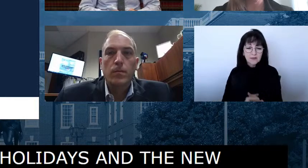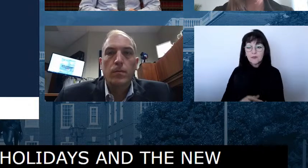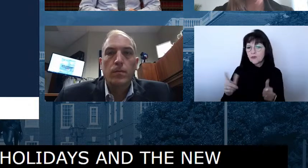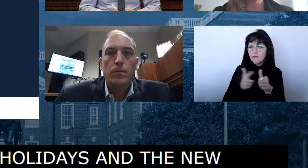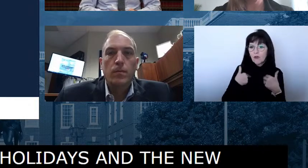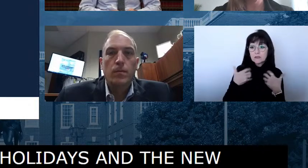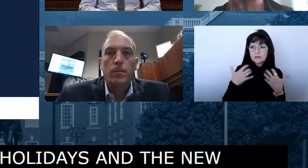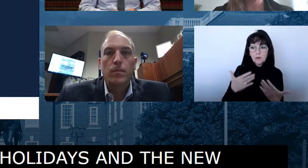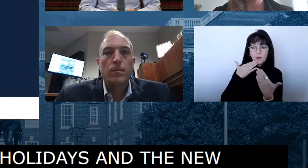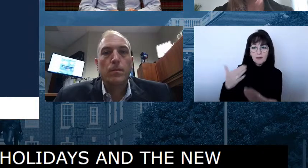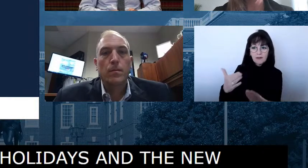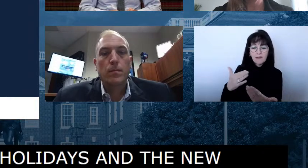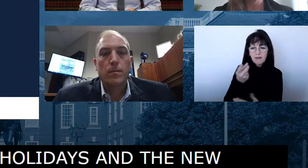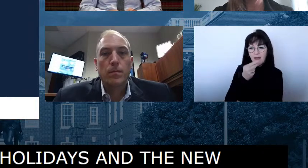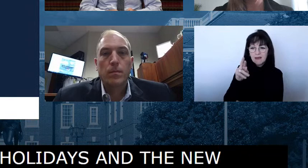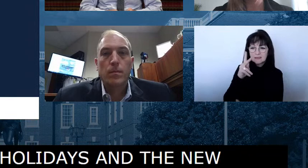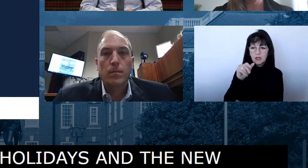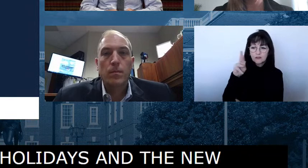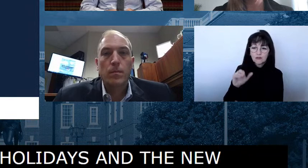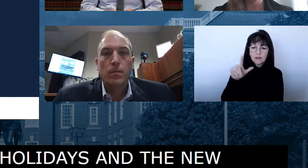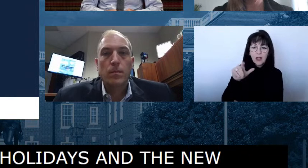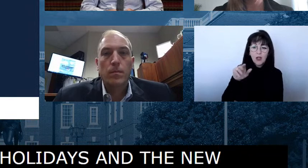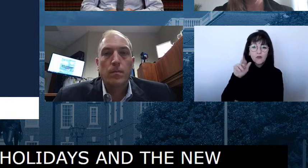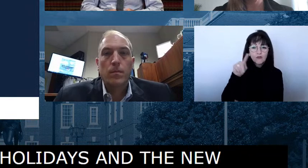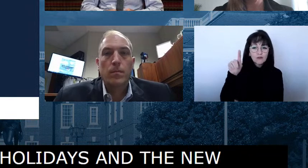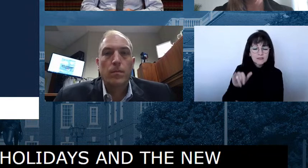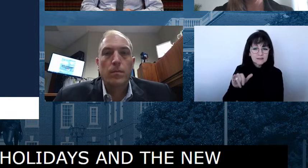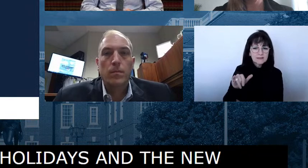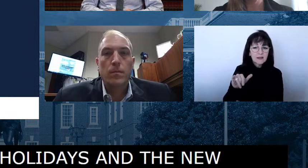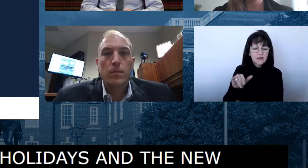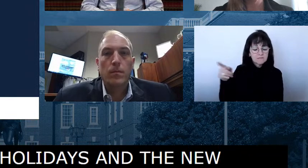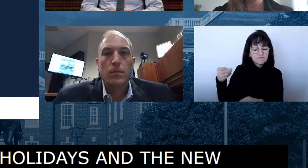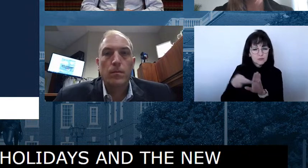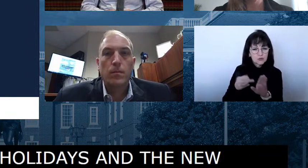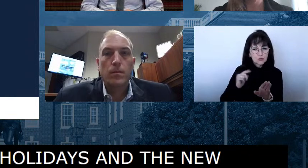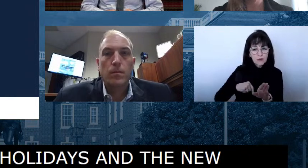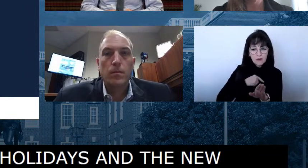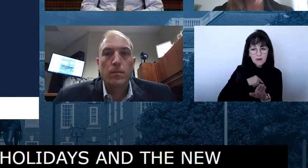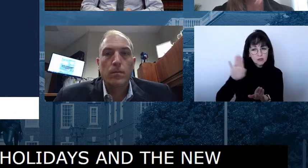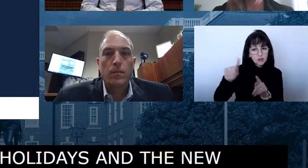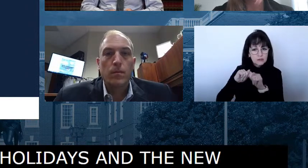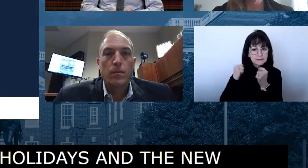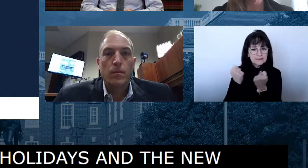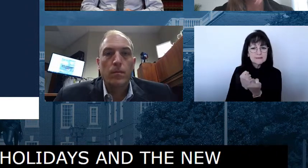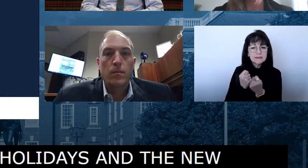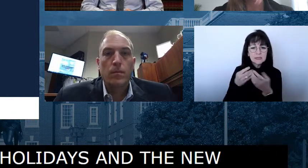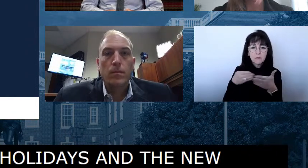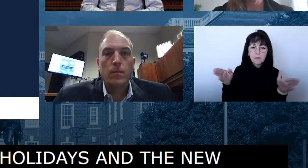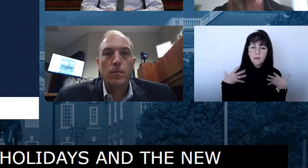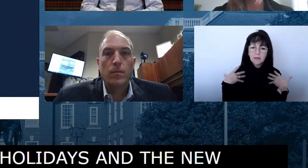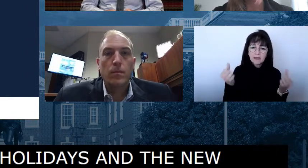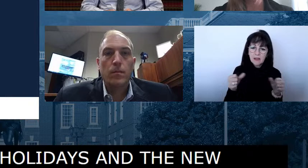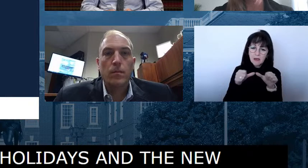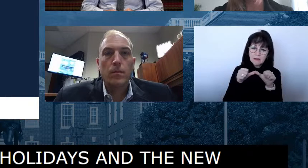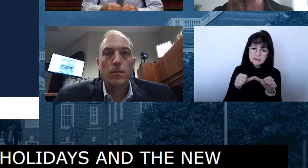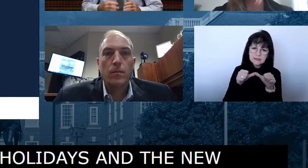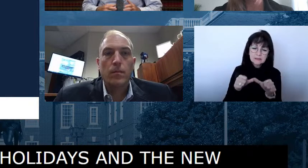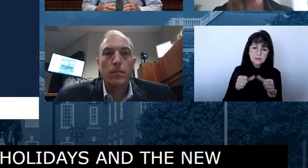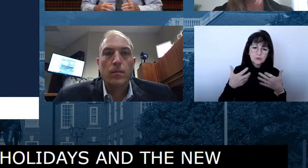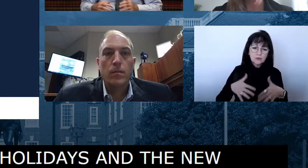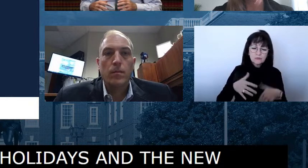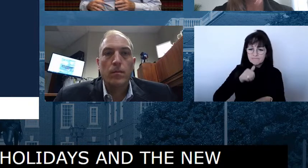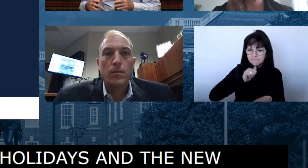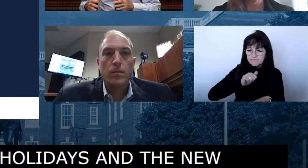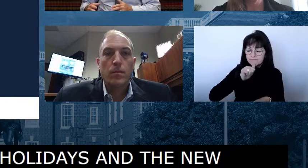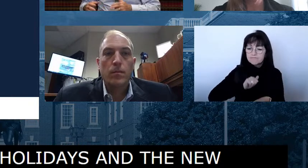who's joined us once again, and her team at Public Health for their continued vigilance in this as we